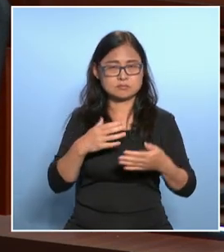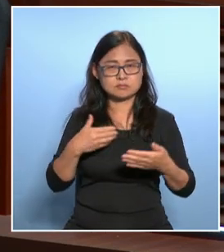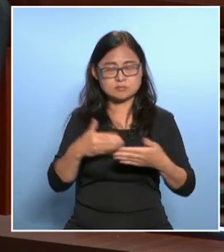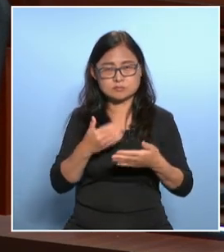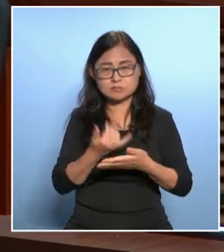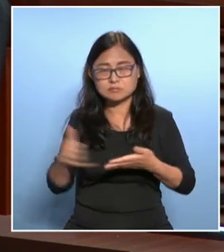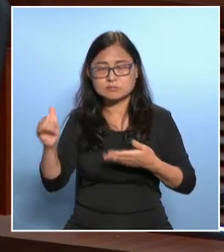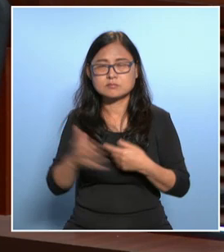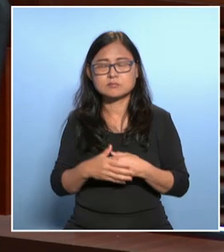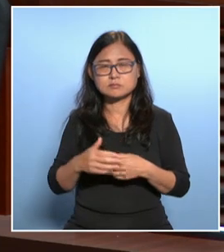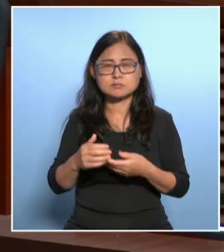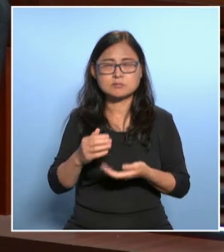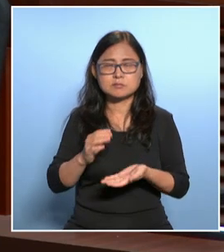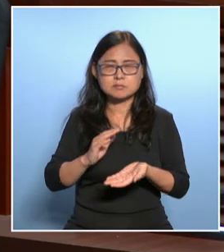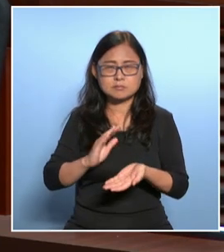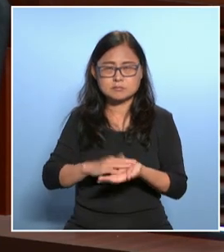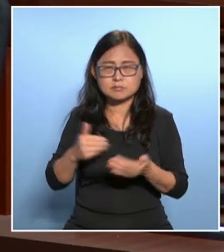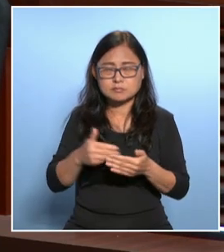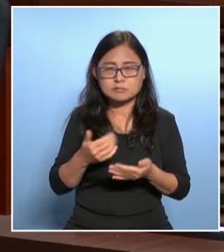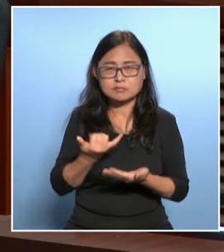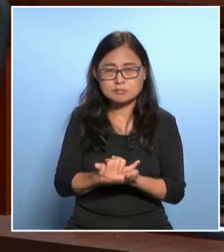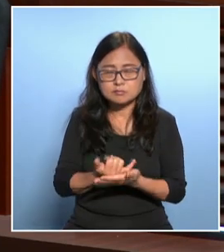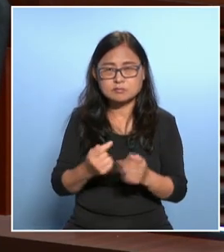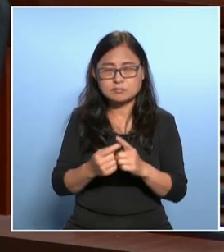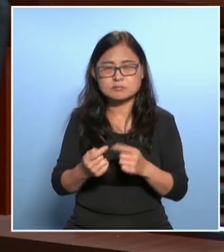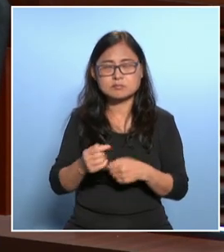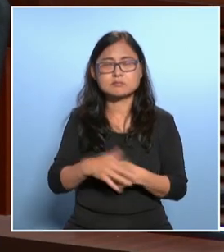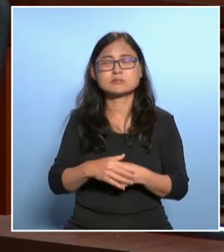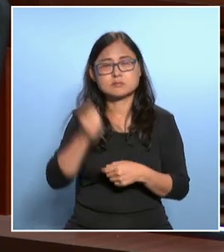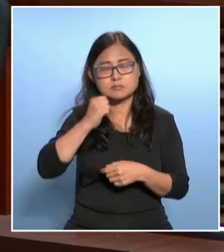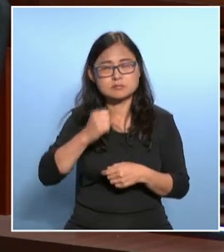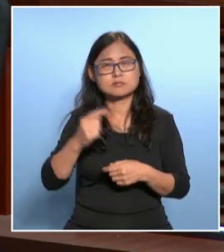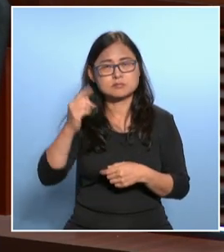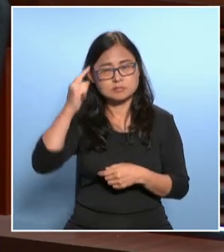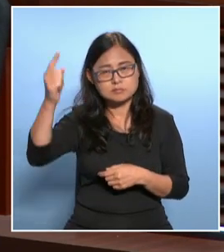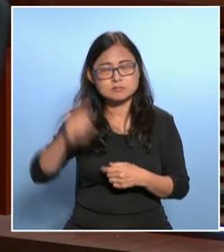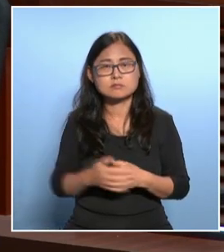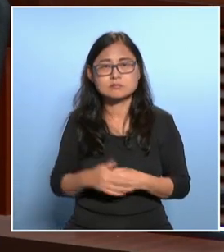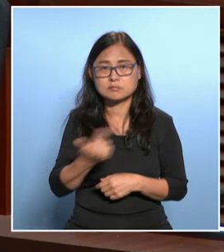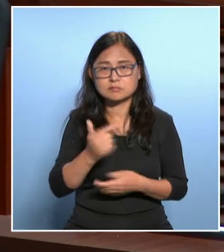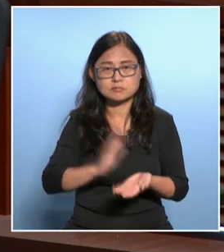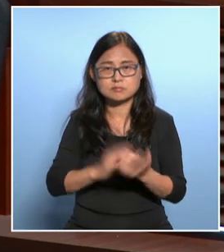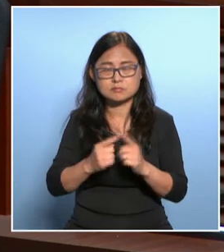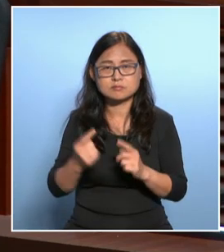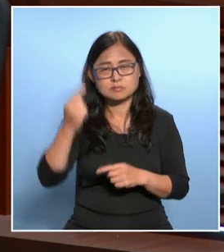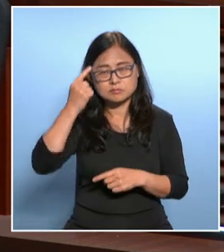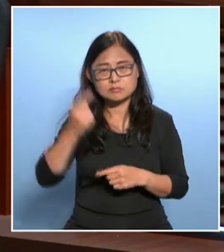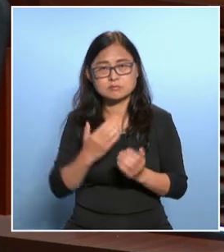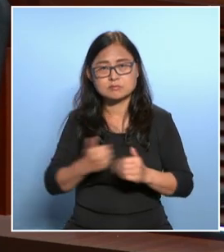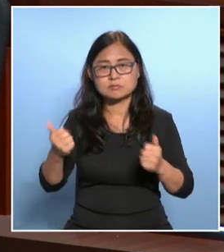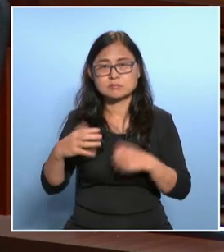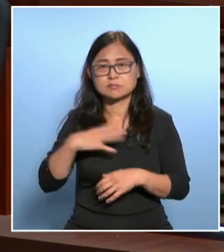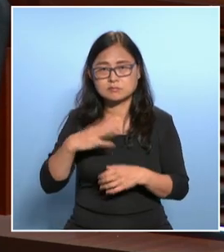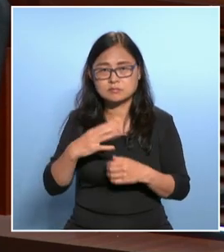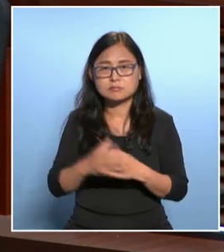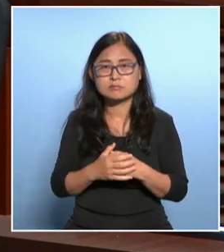Many terminal patients or the elderly would like to be able to return home before they pass away.